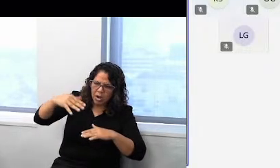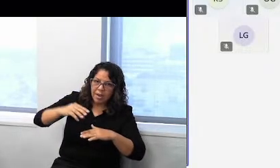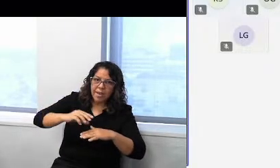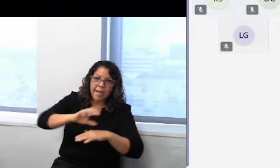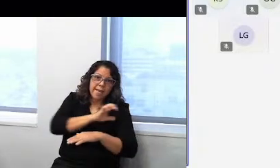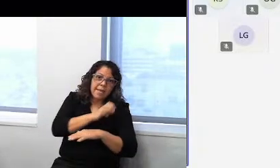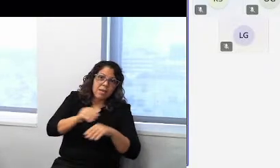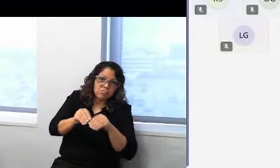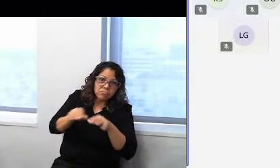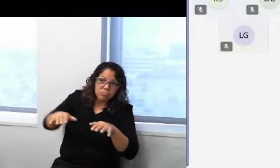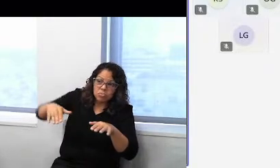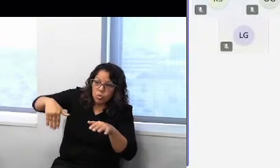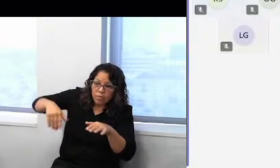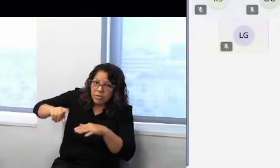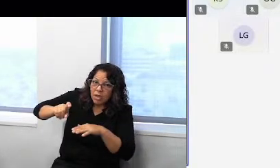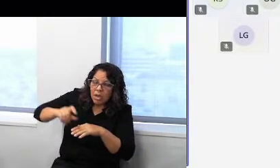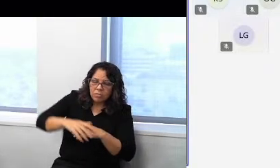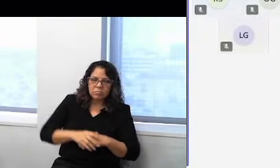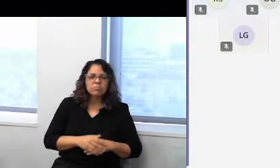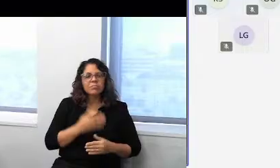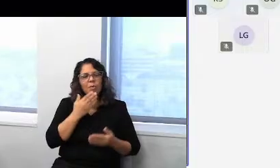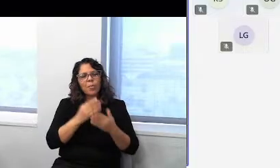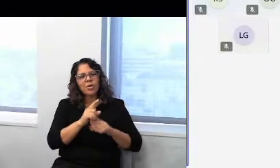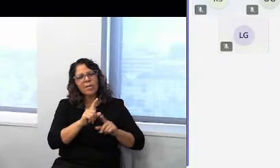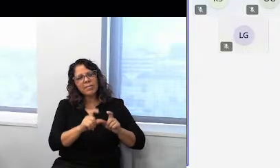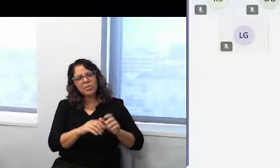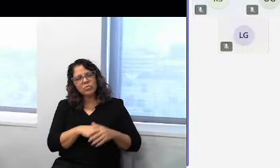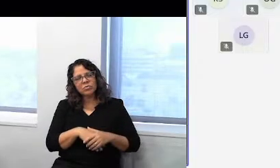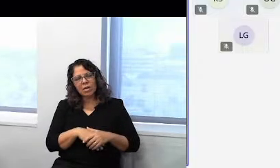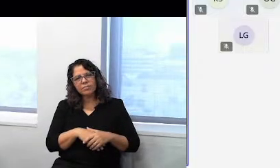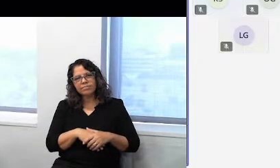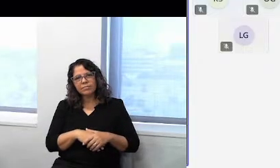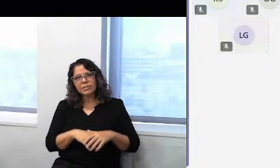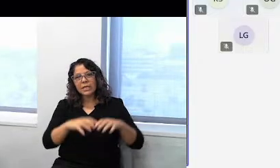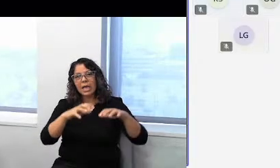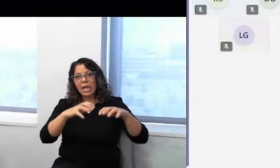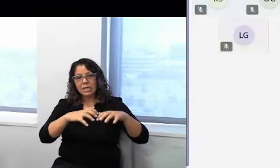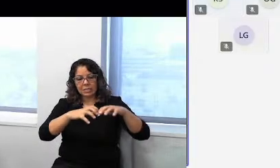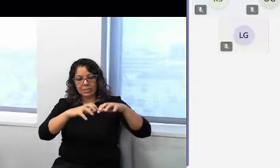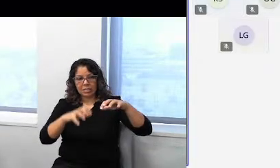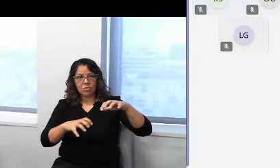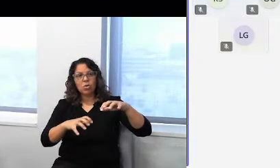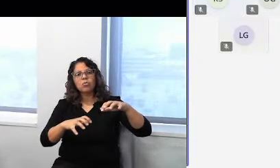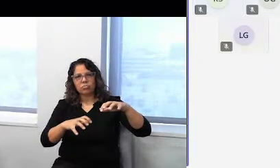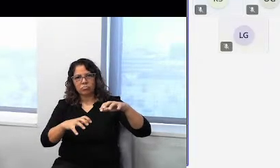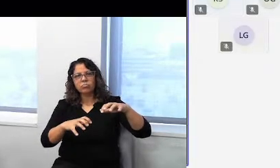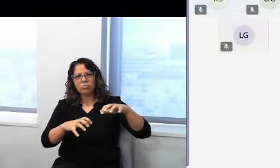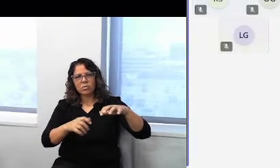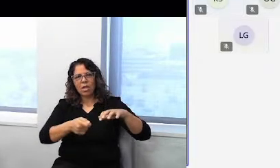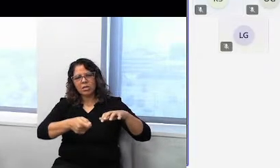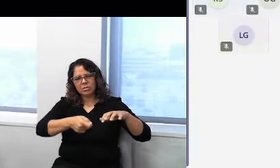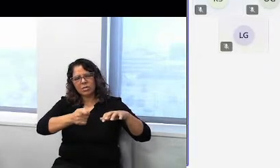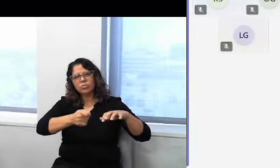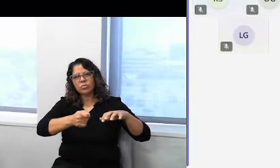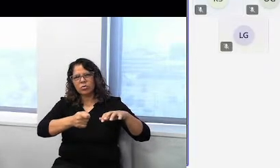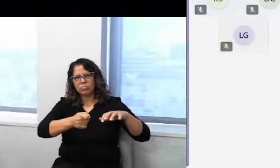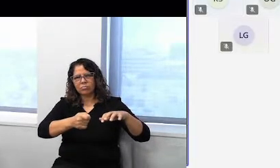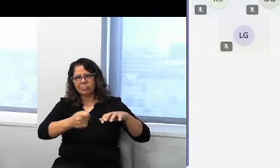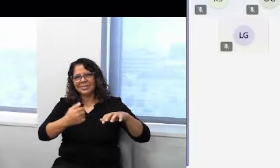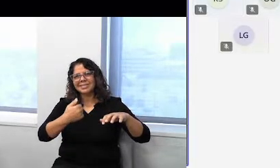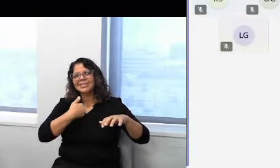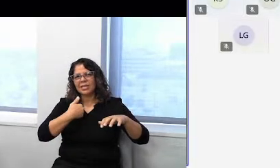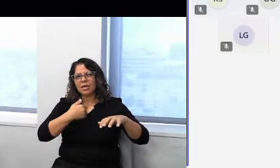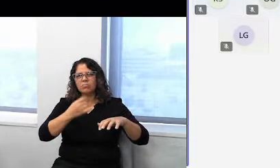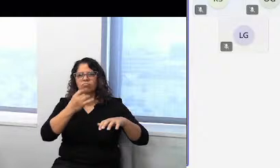clarify. The switching station is energized, which will allow the hub, the actual, I'll call it backfeed, is